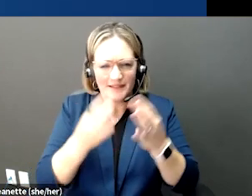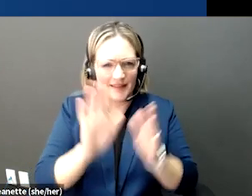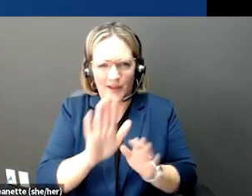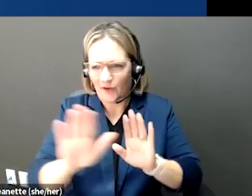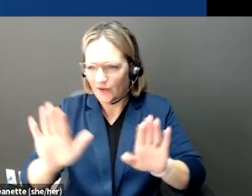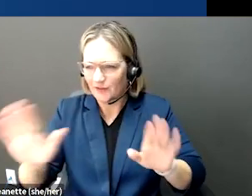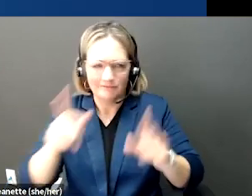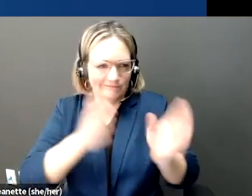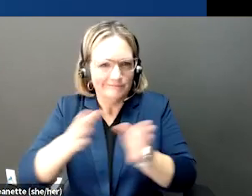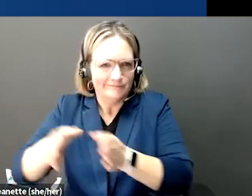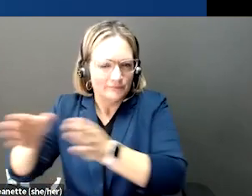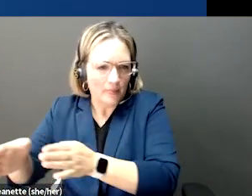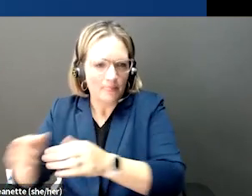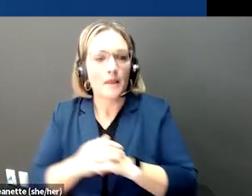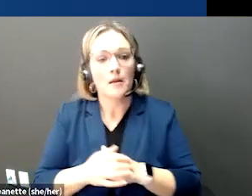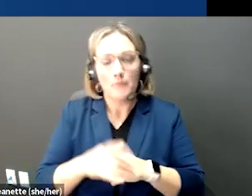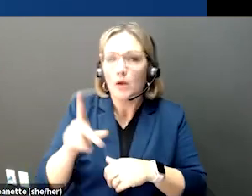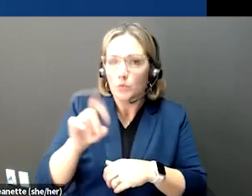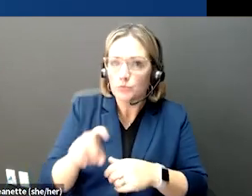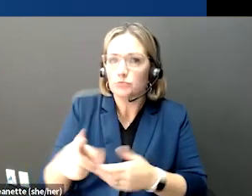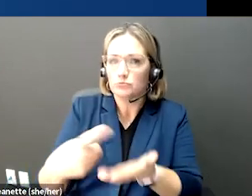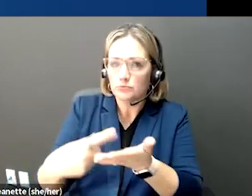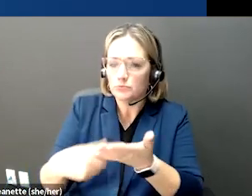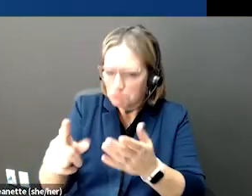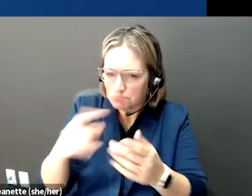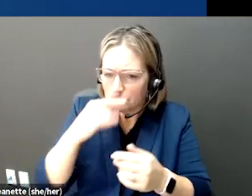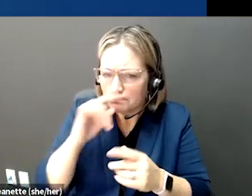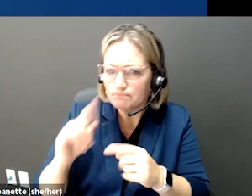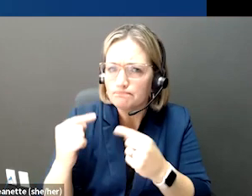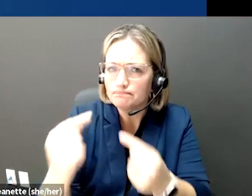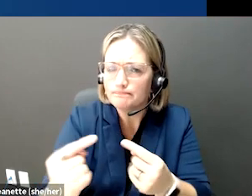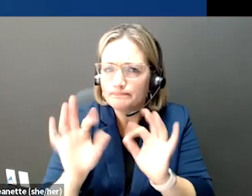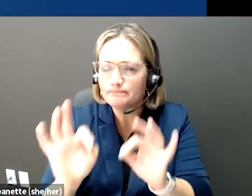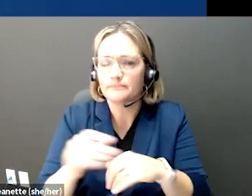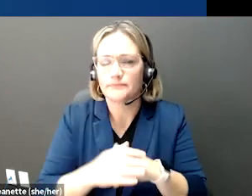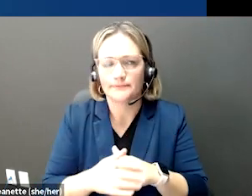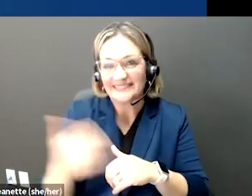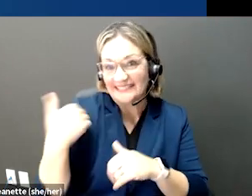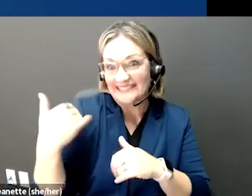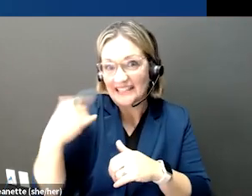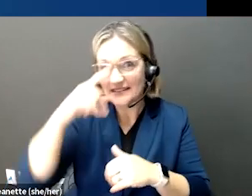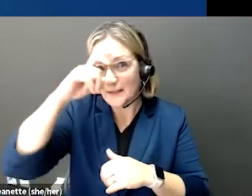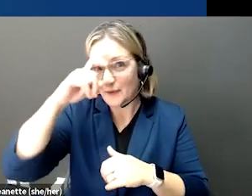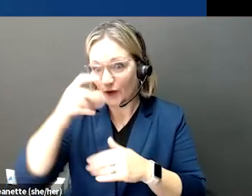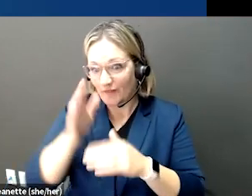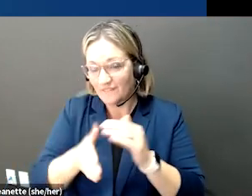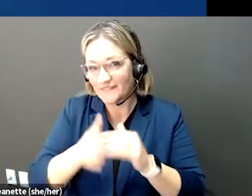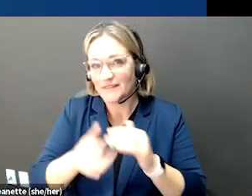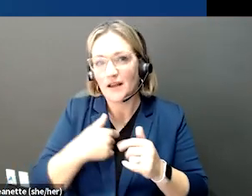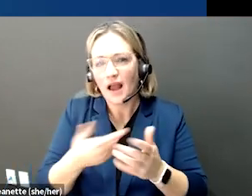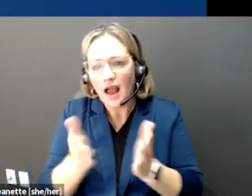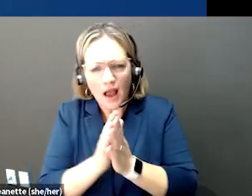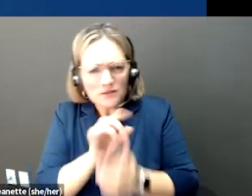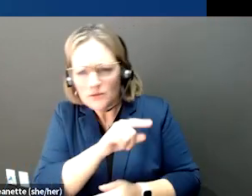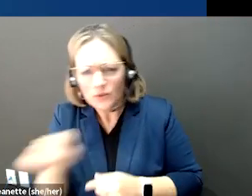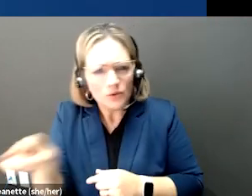been happening with the child during the past months. For example, during our recent end of summer call, I heard of the summer activities of